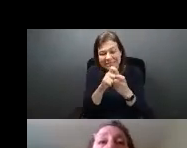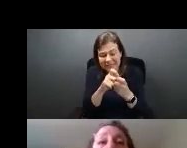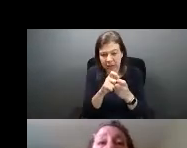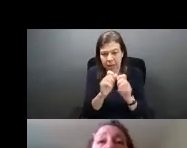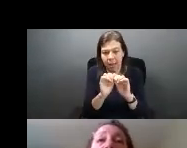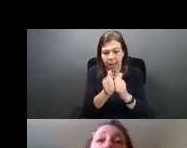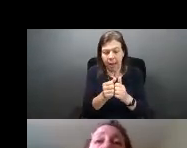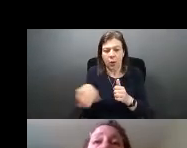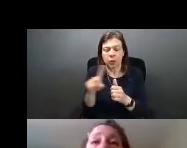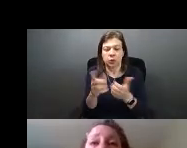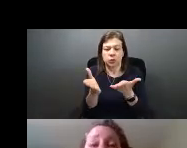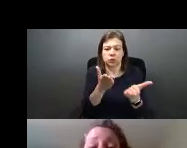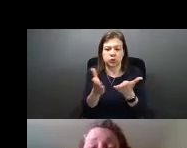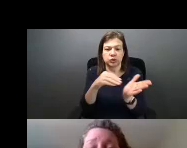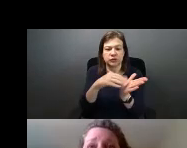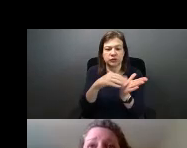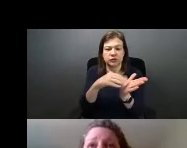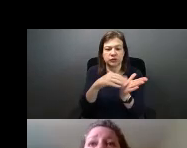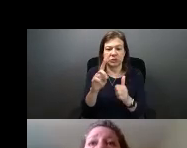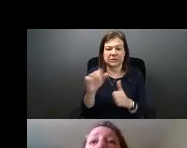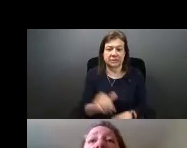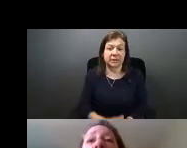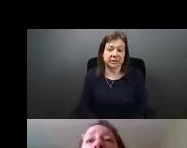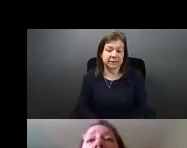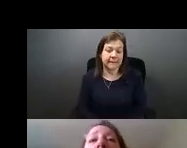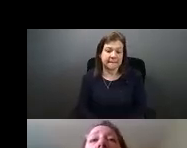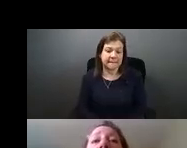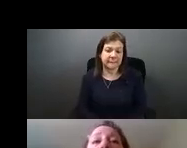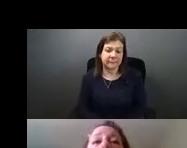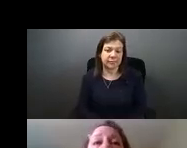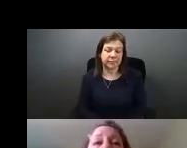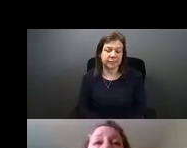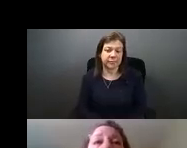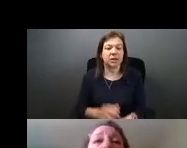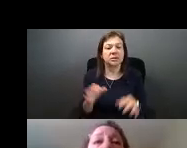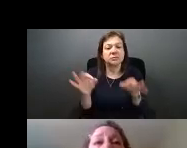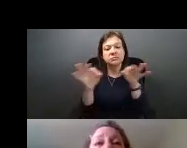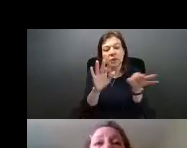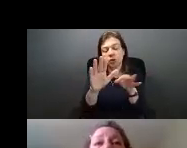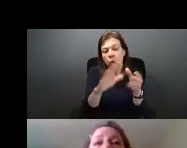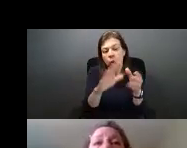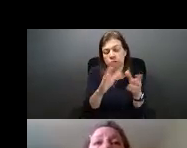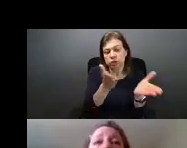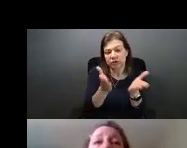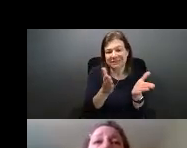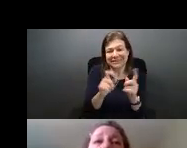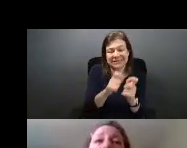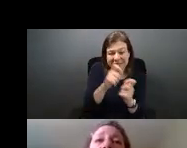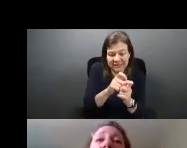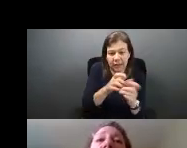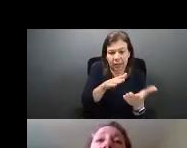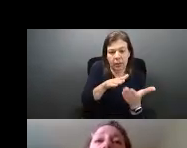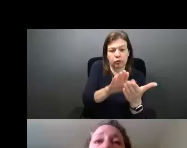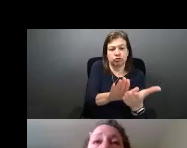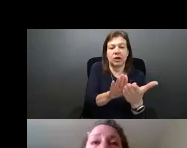how you will serve students with disabilities. Describe your services specifically